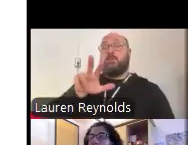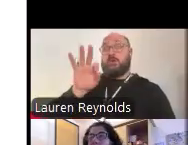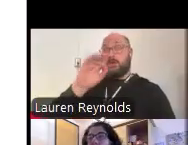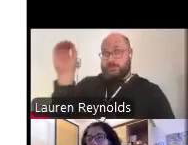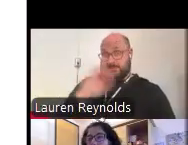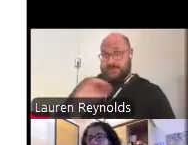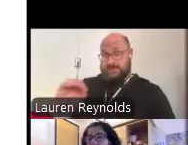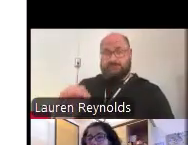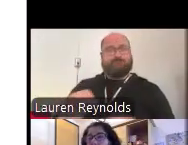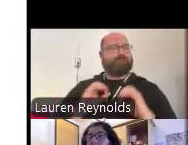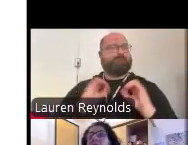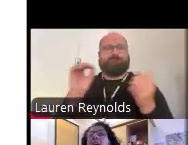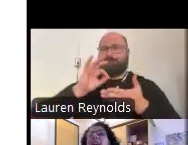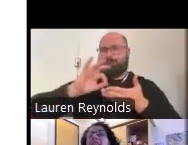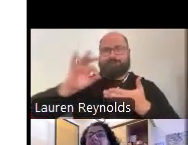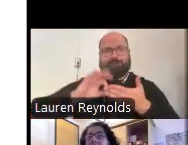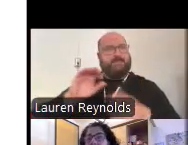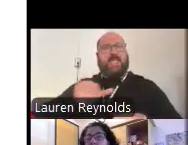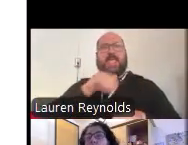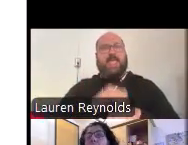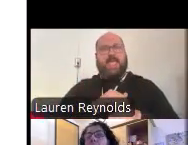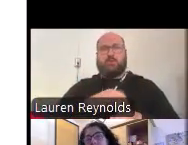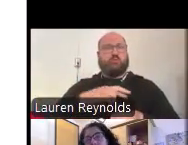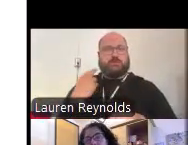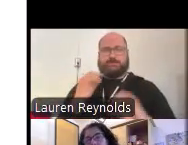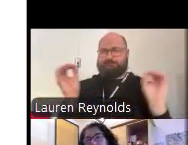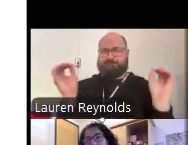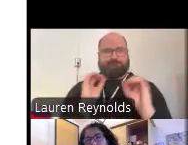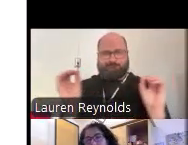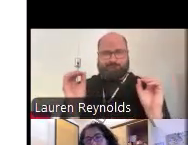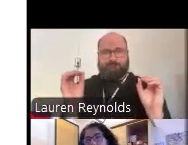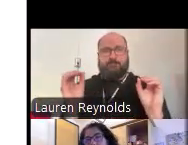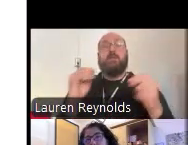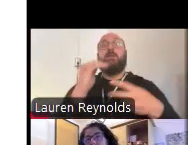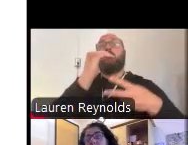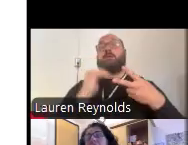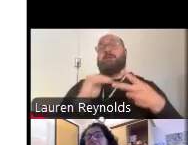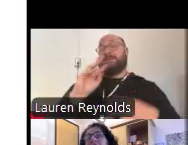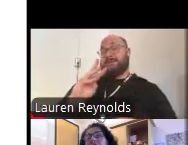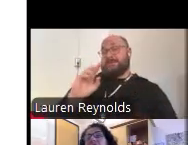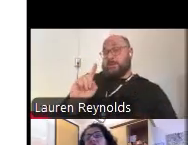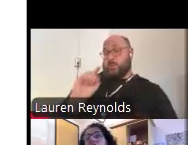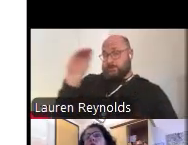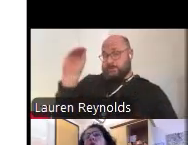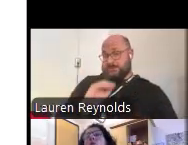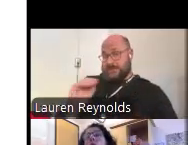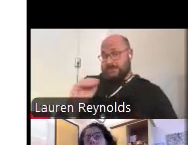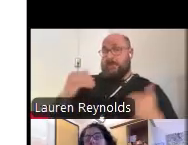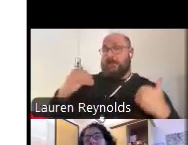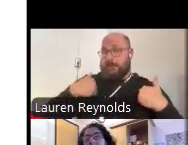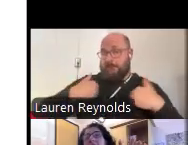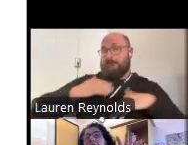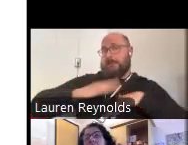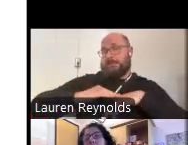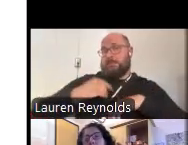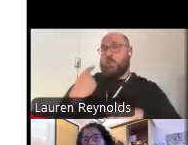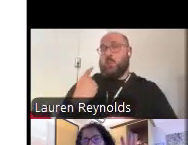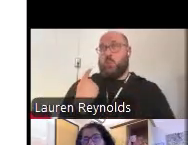not score at risk. And then 61% of our children with autism had at least